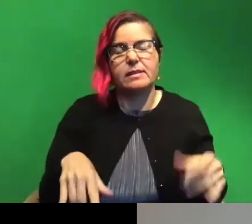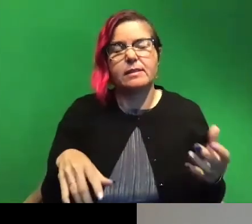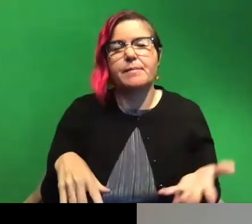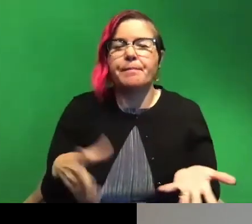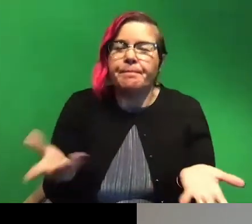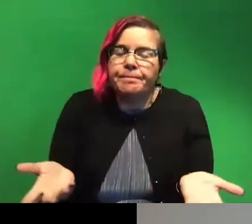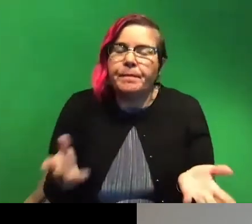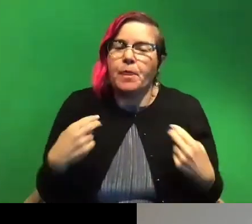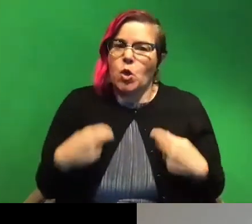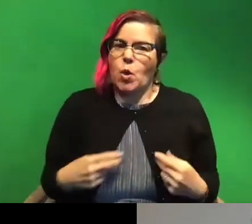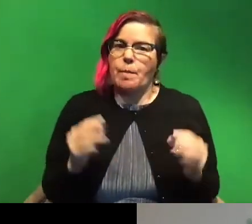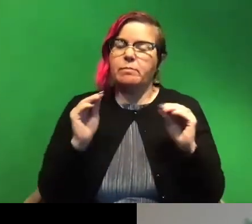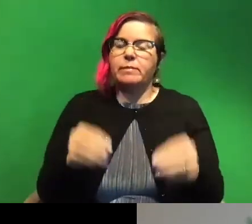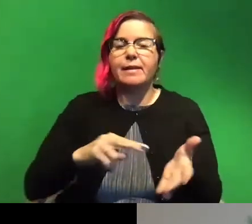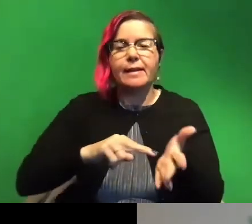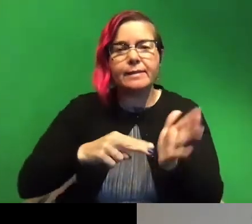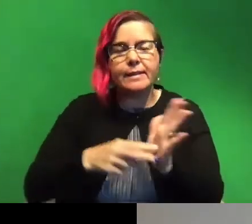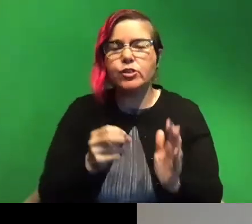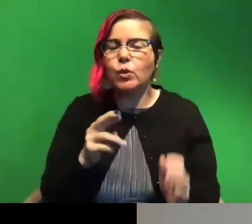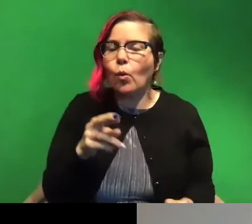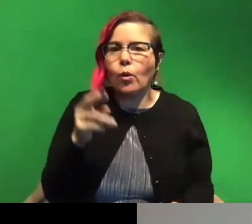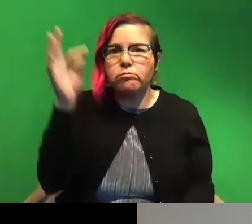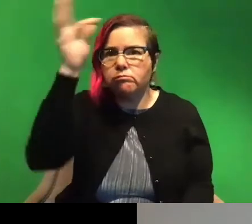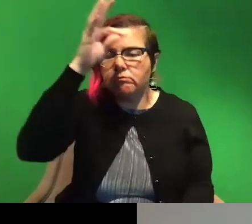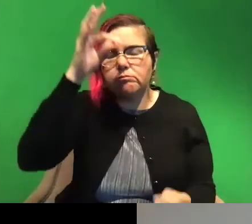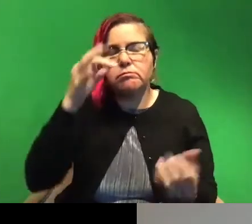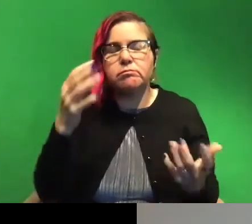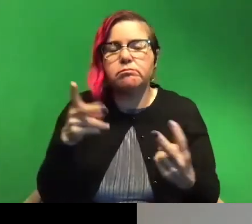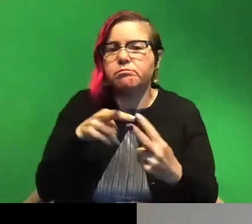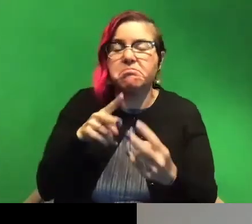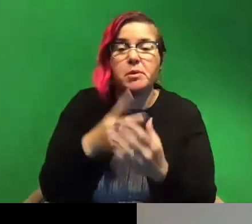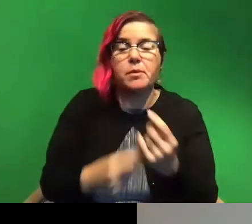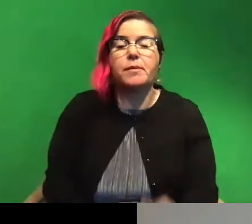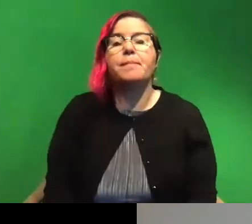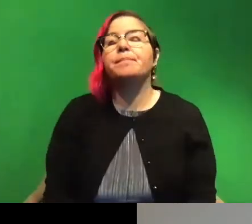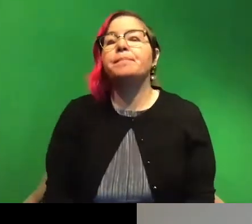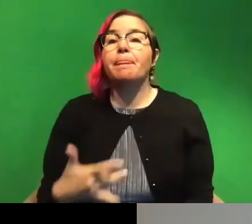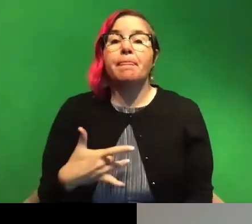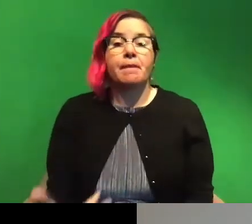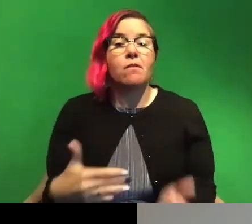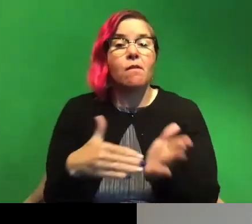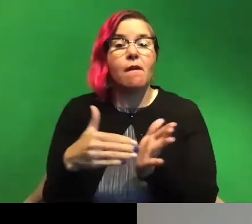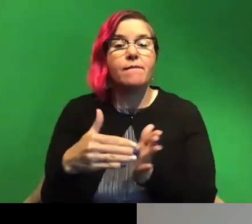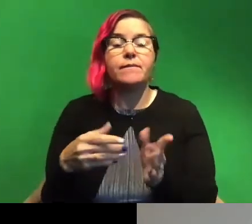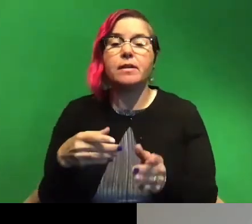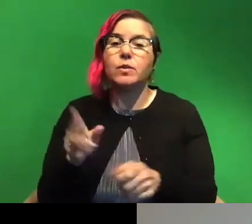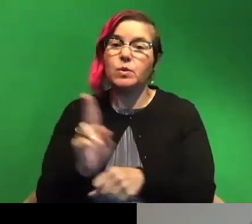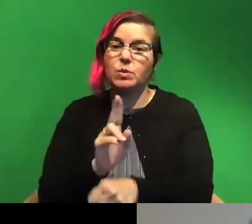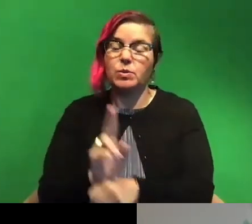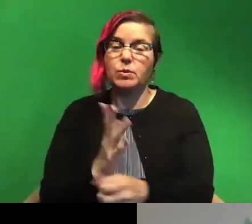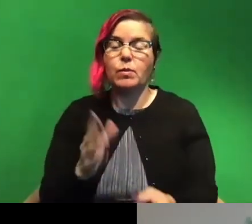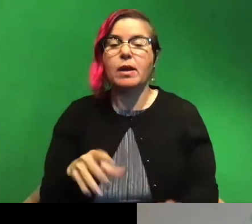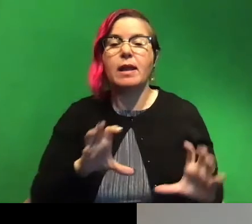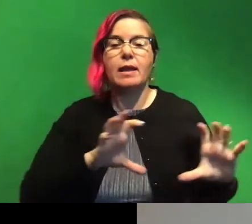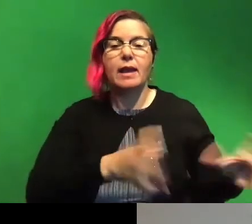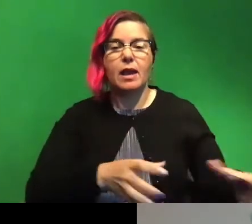there by humans, whether intentionally or unintentionally. And so a lot of times, one of the main uses for it is